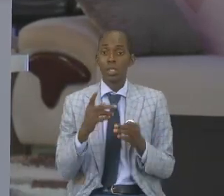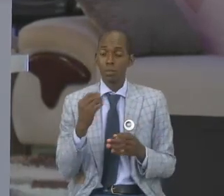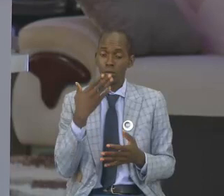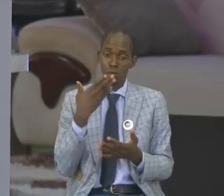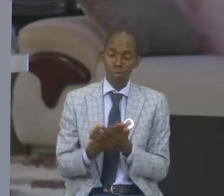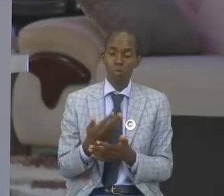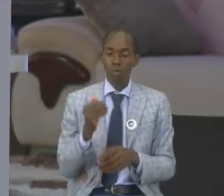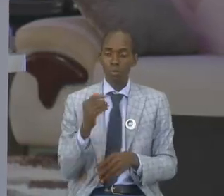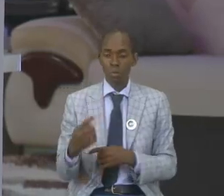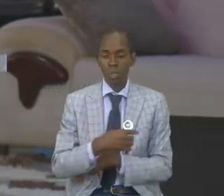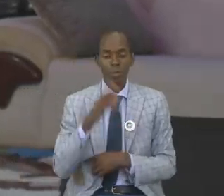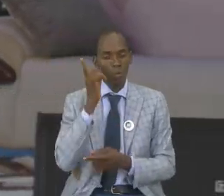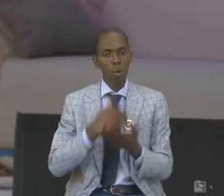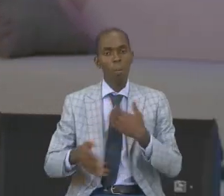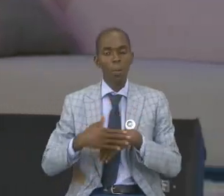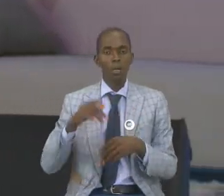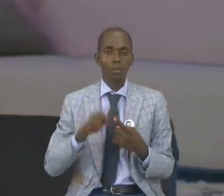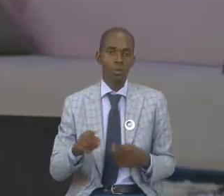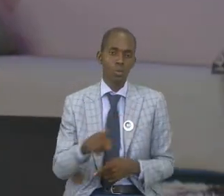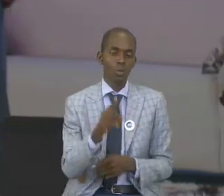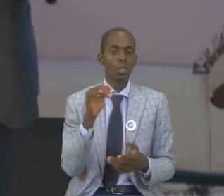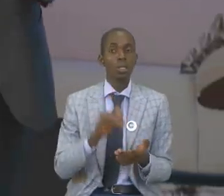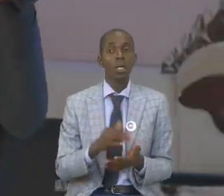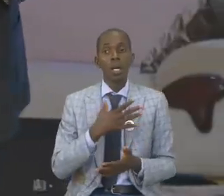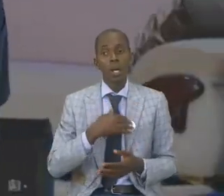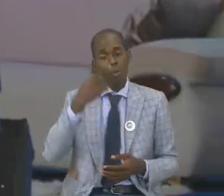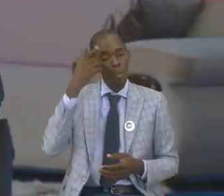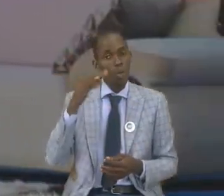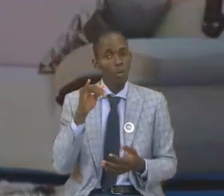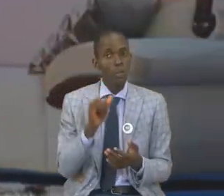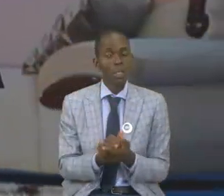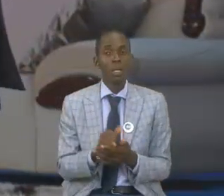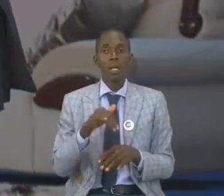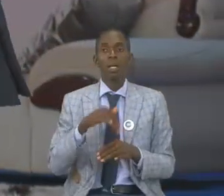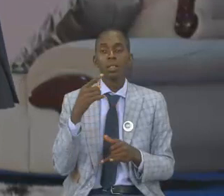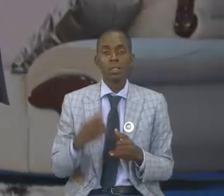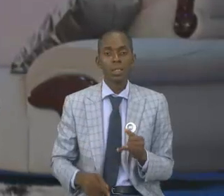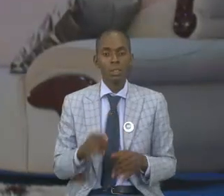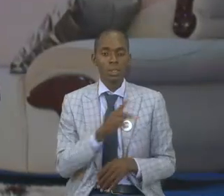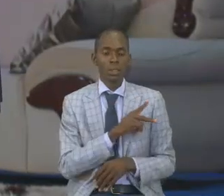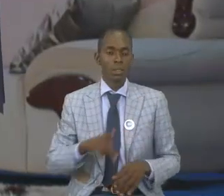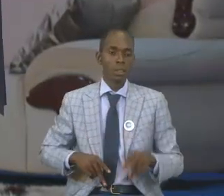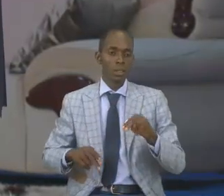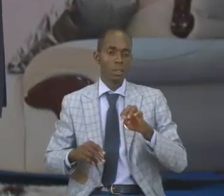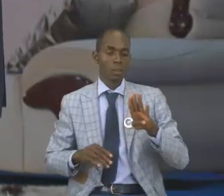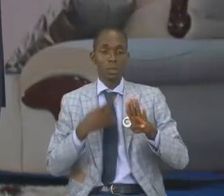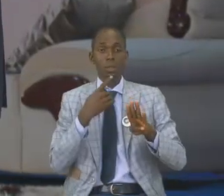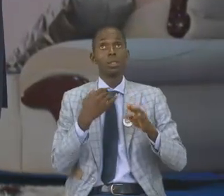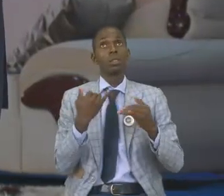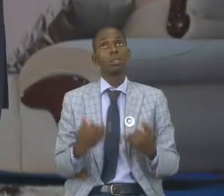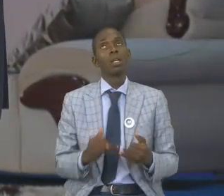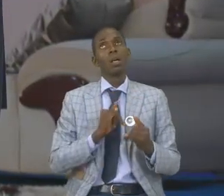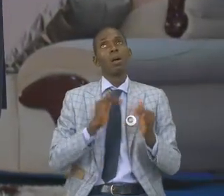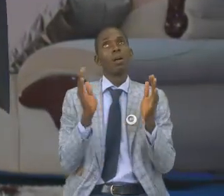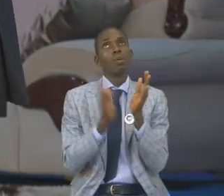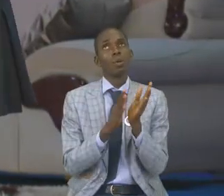back to you again. And because of that, eventually Nebuchadnezzar said, now I praise, I